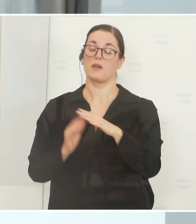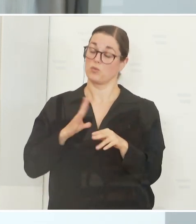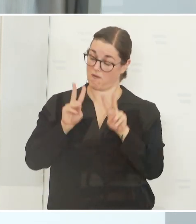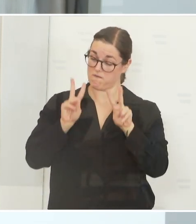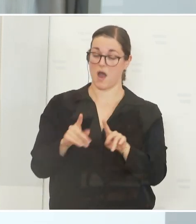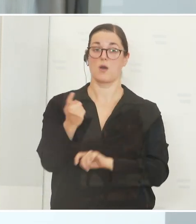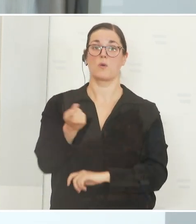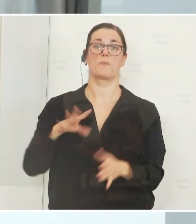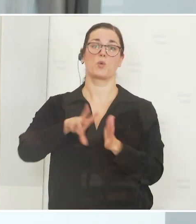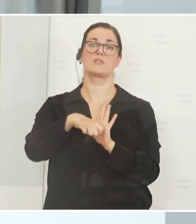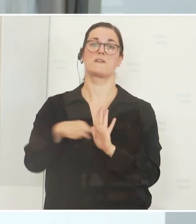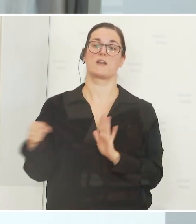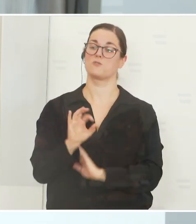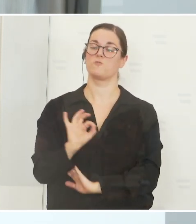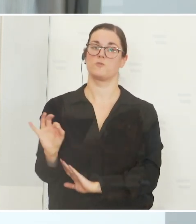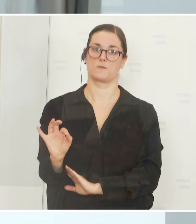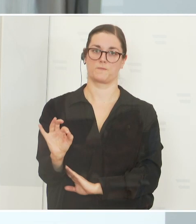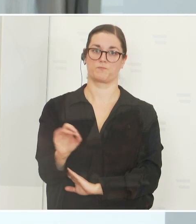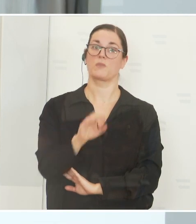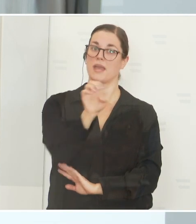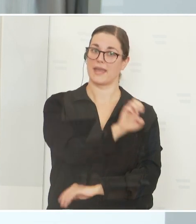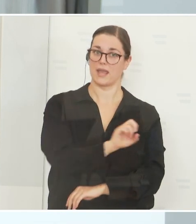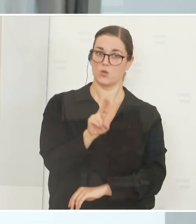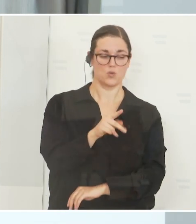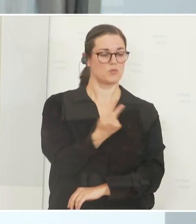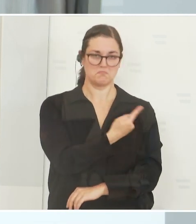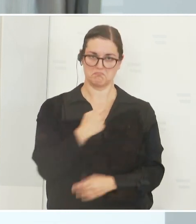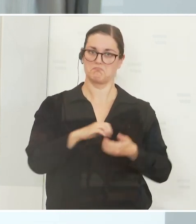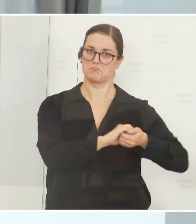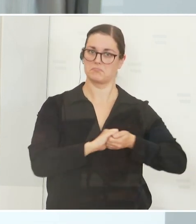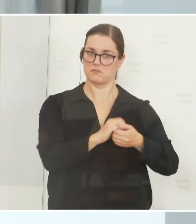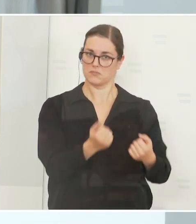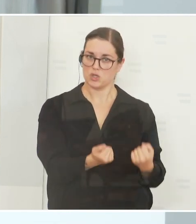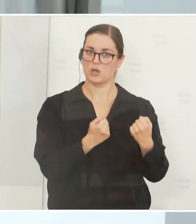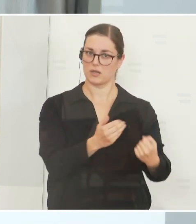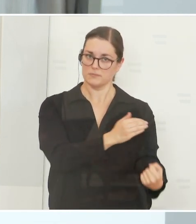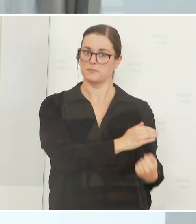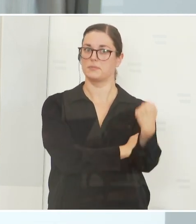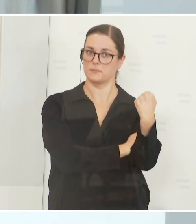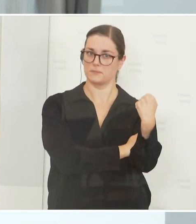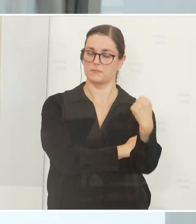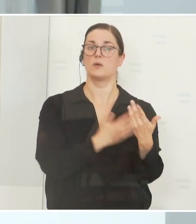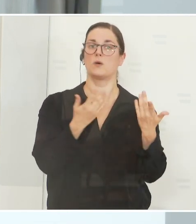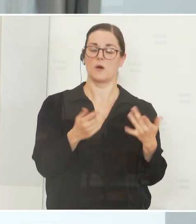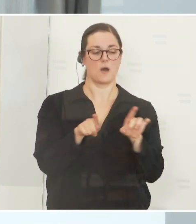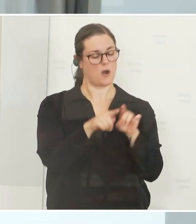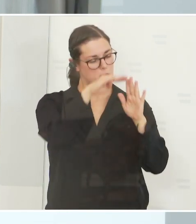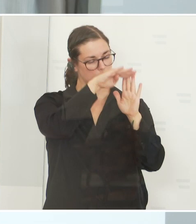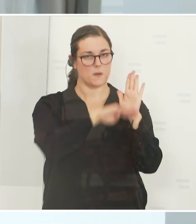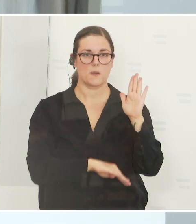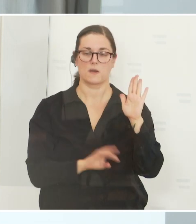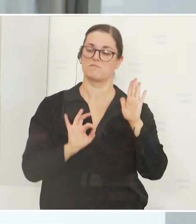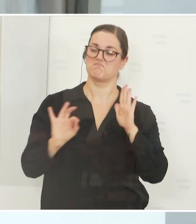consequences. The EU has acted strongly. As of now, we have expanded sanctions criteria for